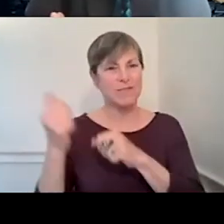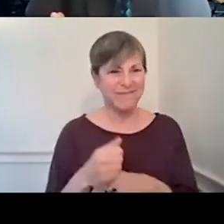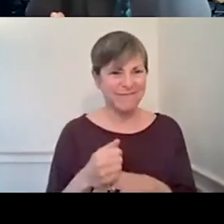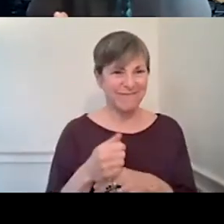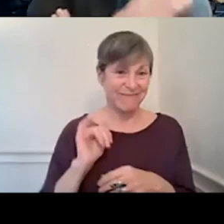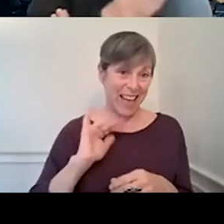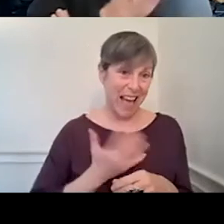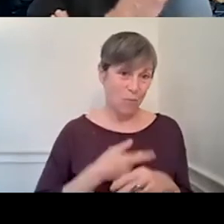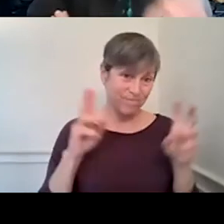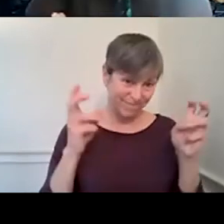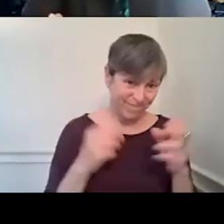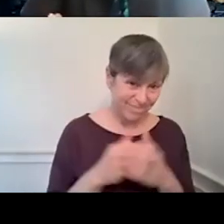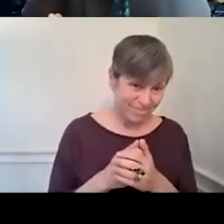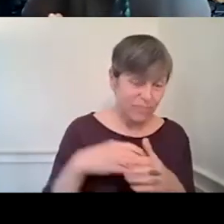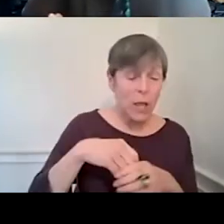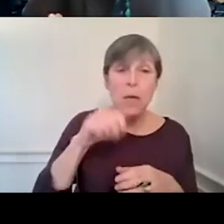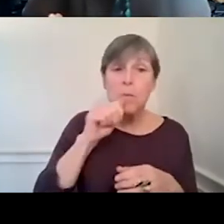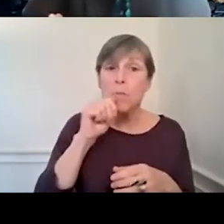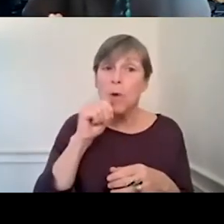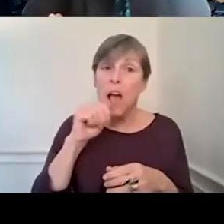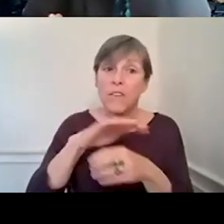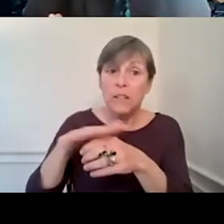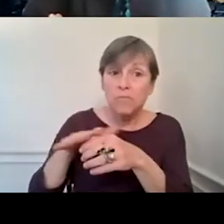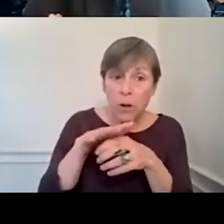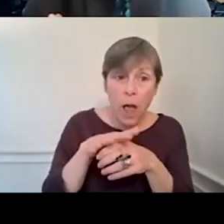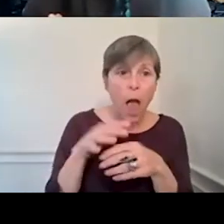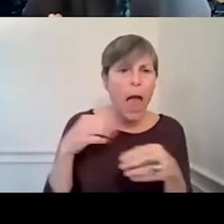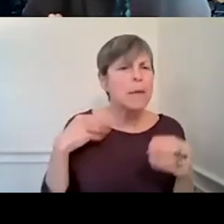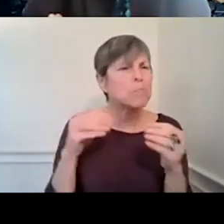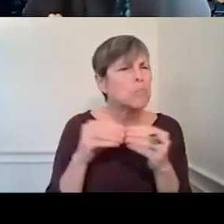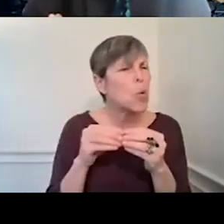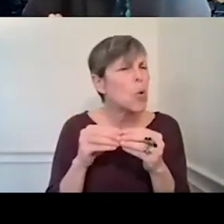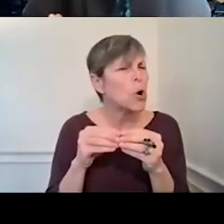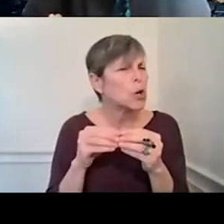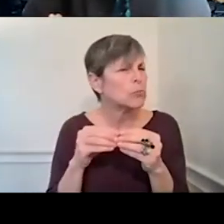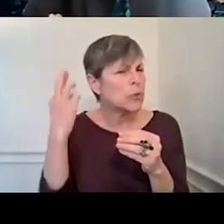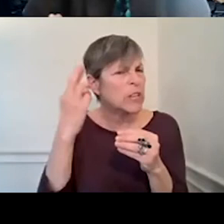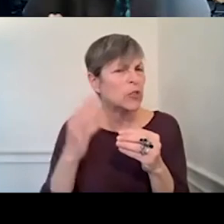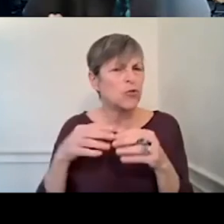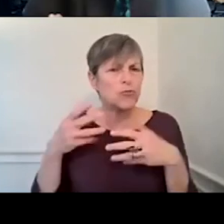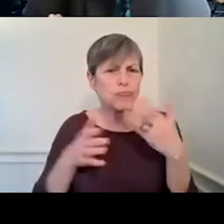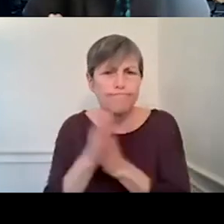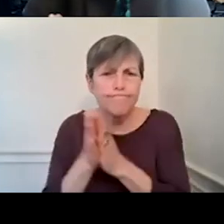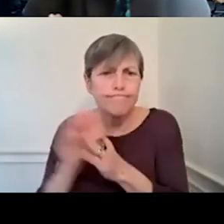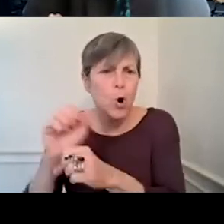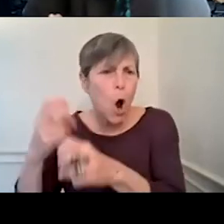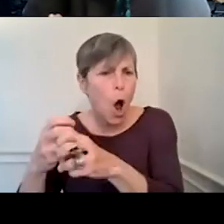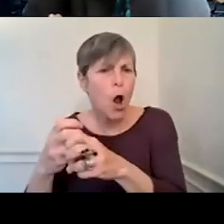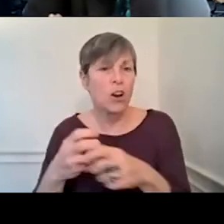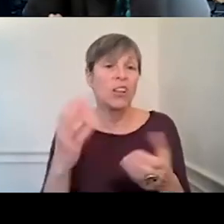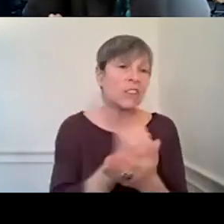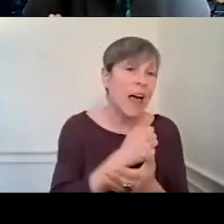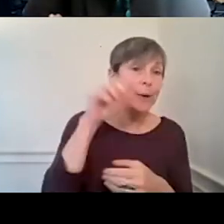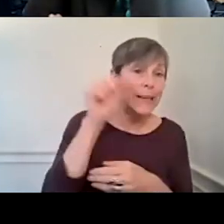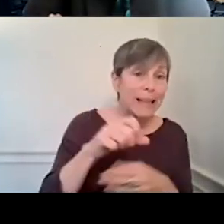And then in the private sector, there were additional incentives beyond salary and bonus. And back when I was